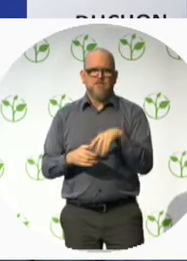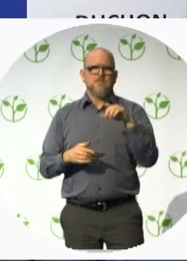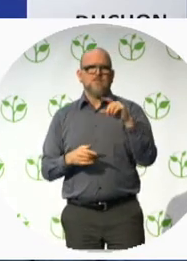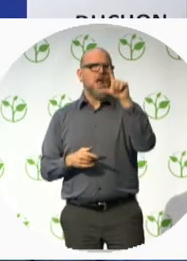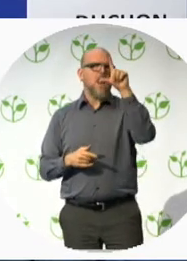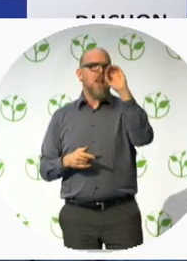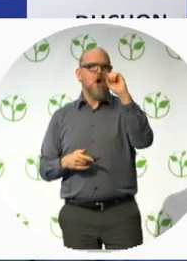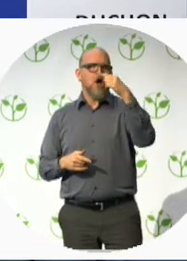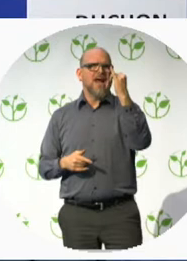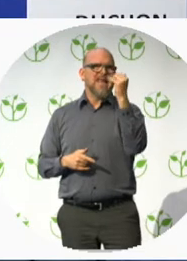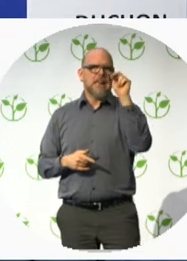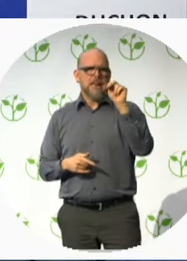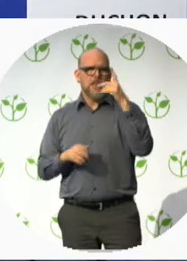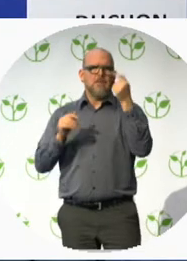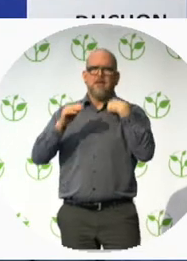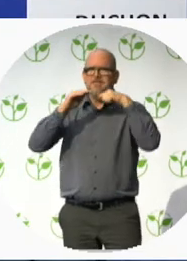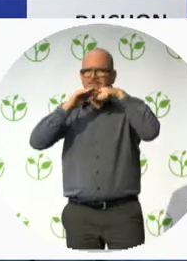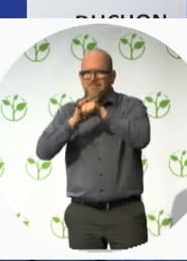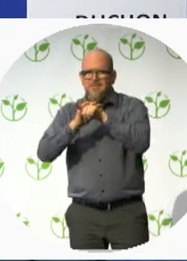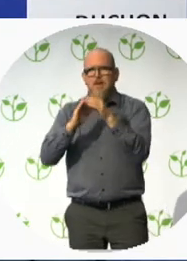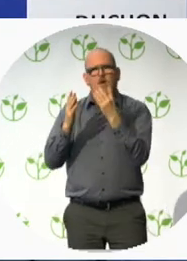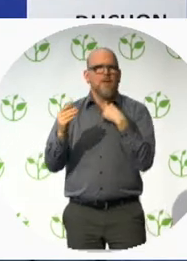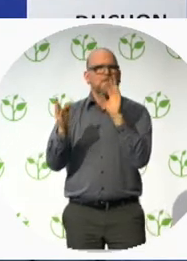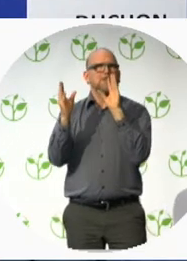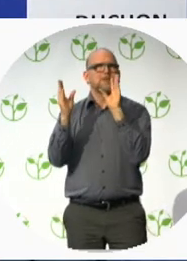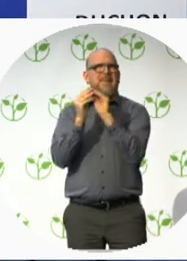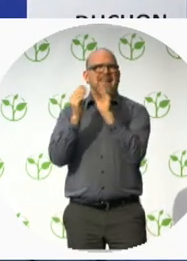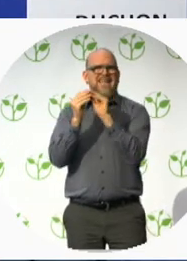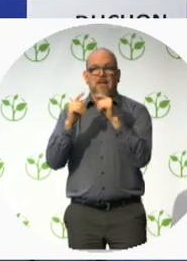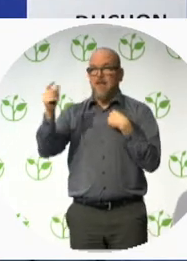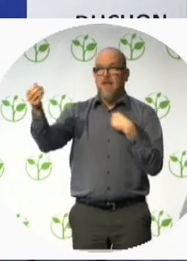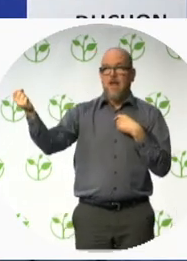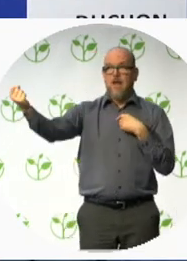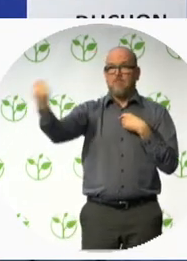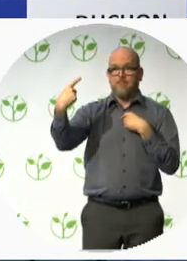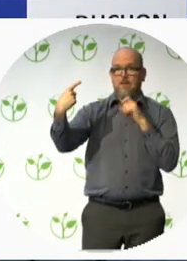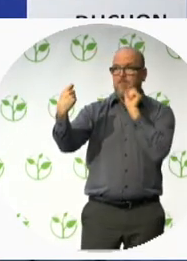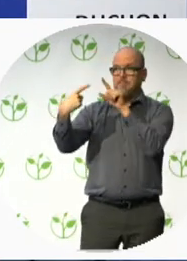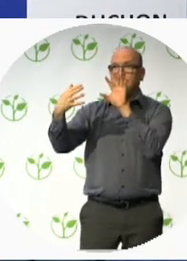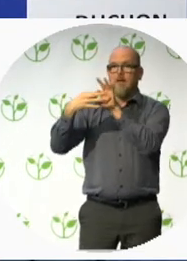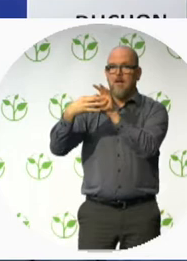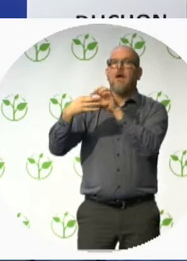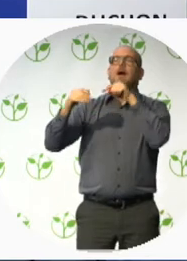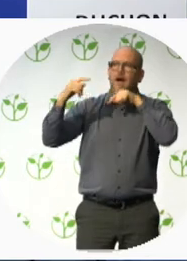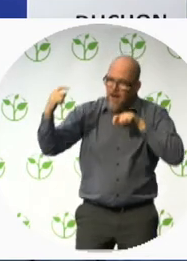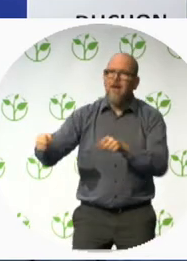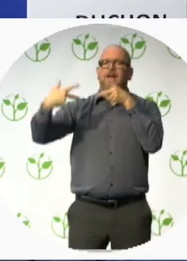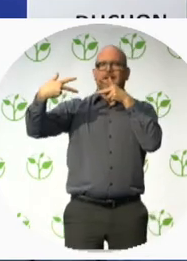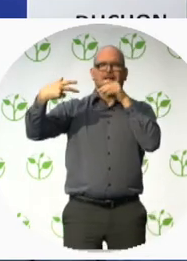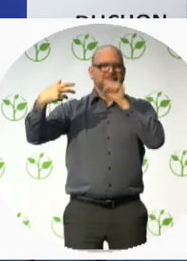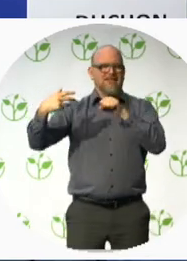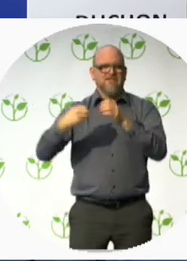make conferences with our customers. So with this device, you can see and hear your